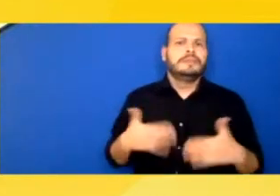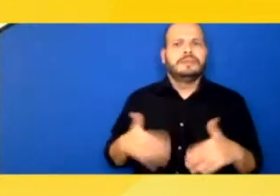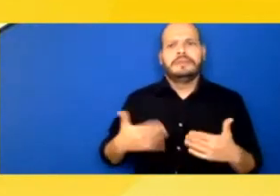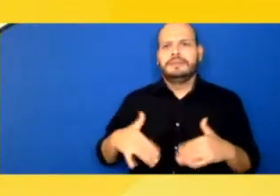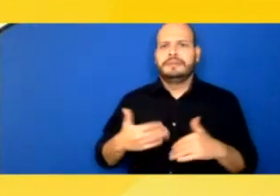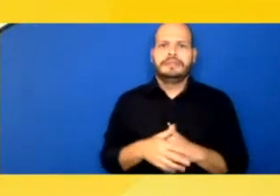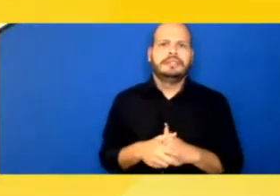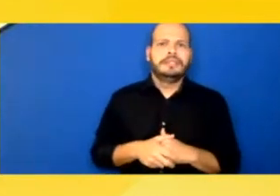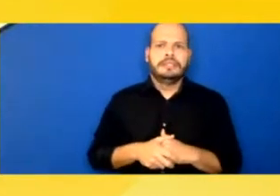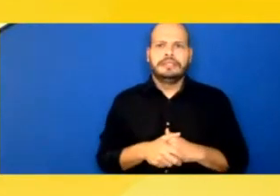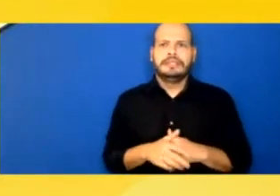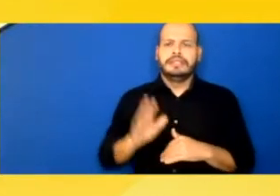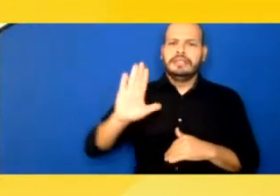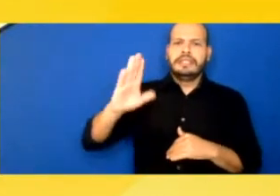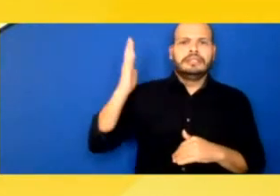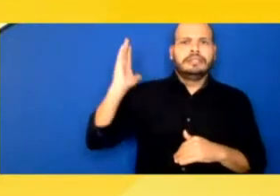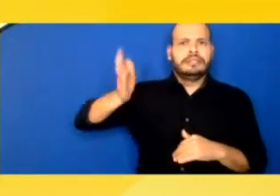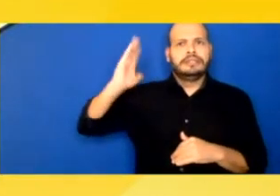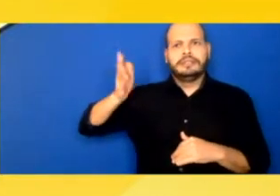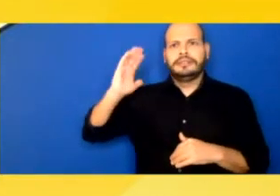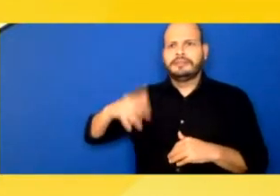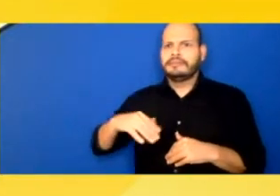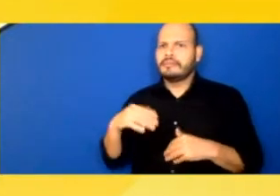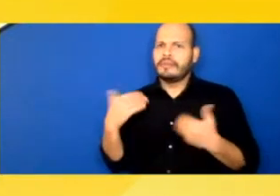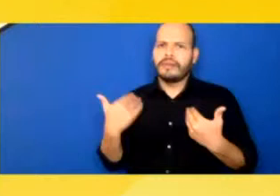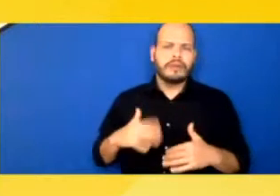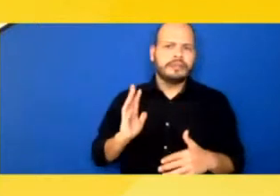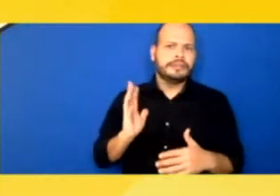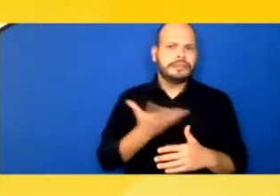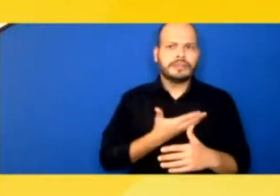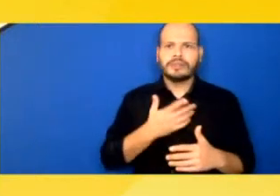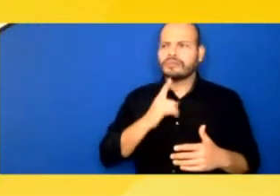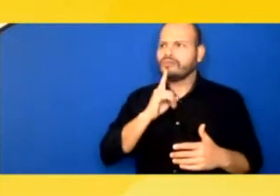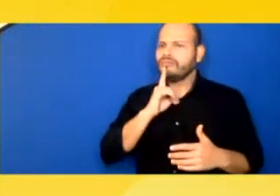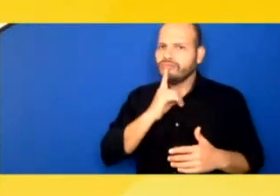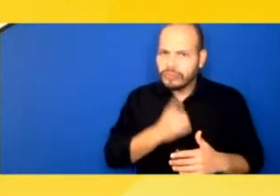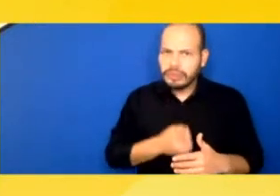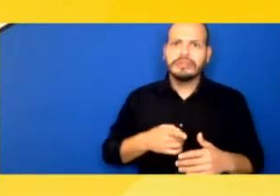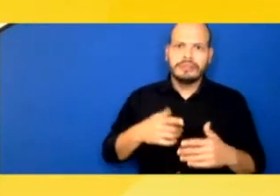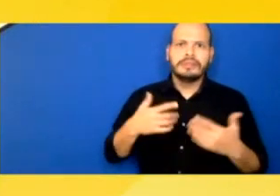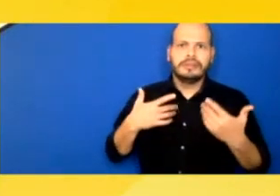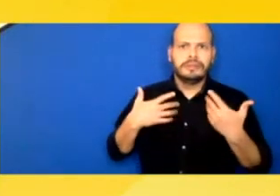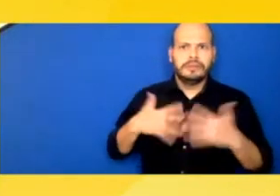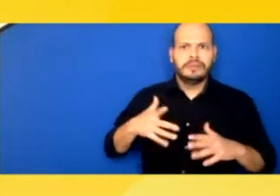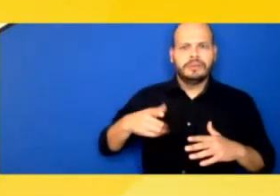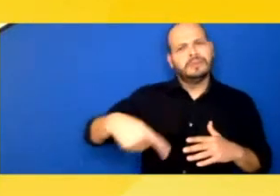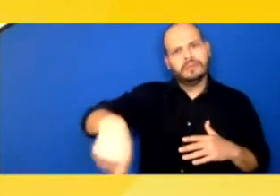the ask is, which is for us as a campaign, us as moral leaders,